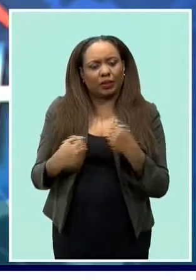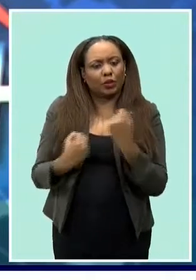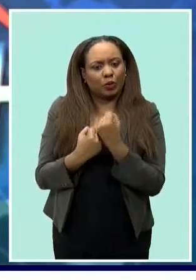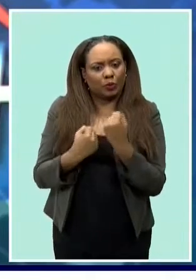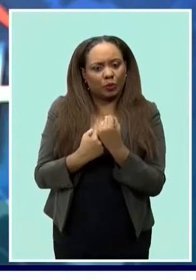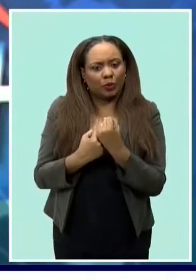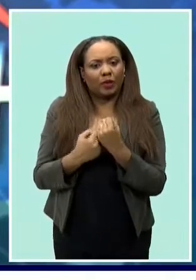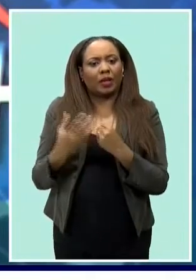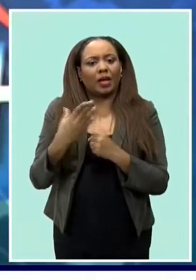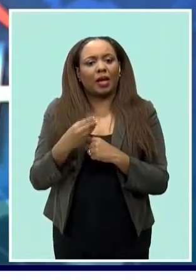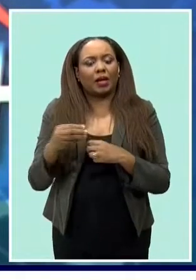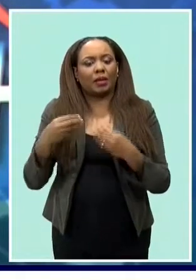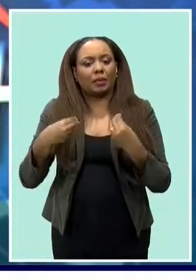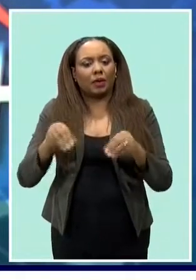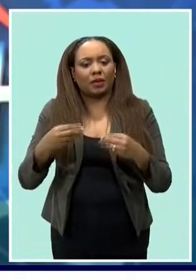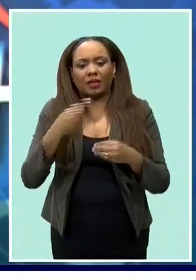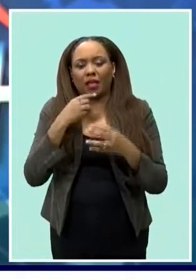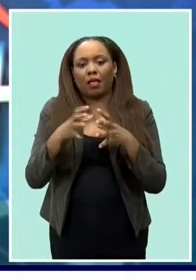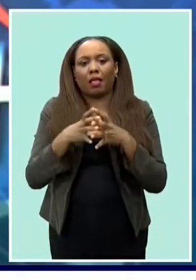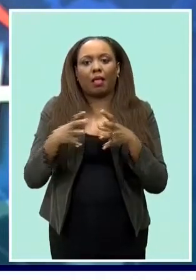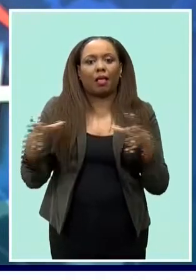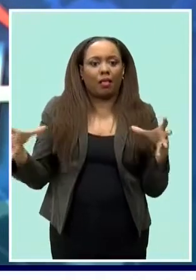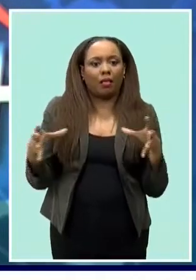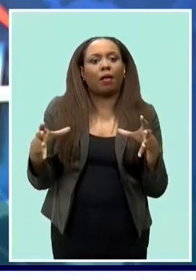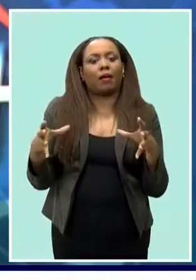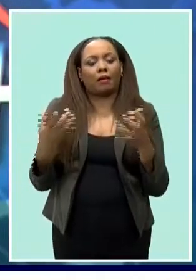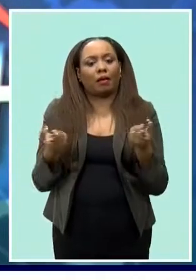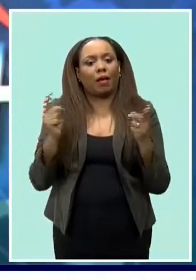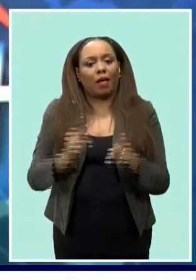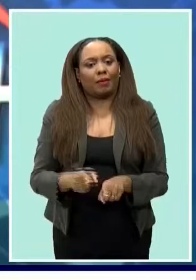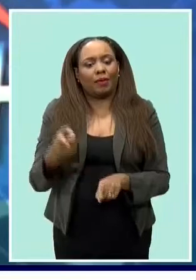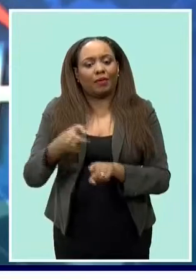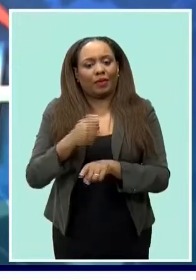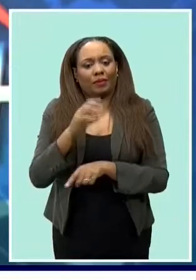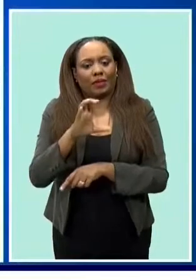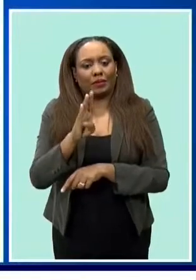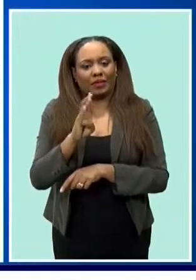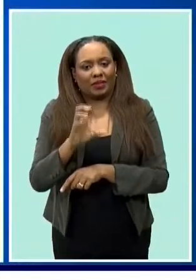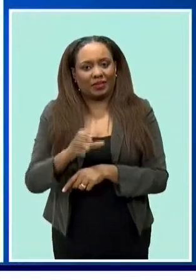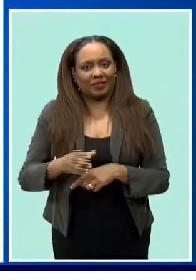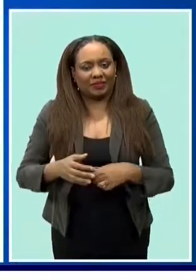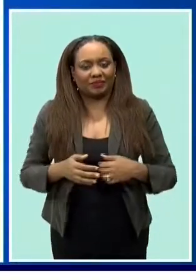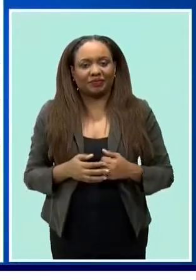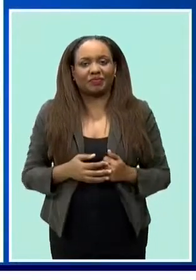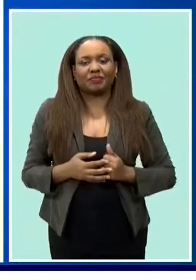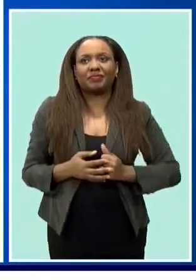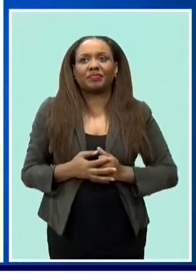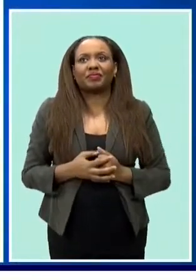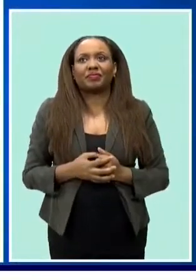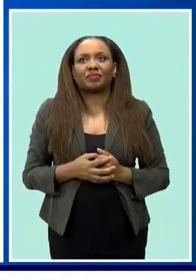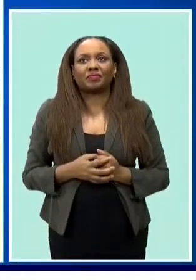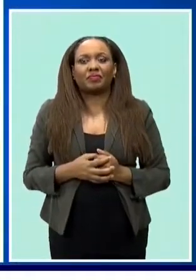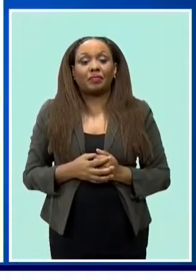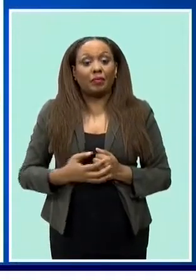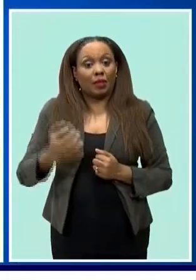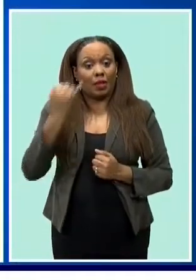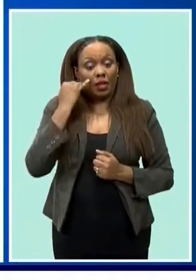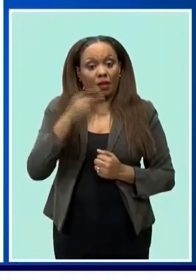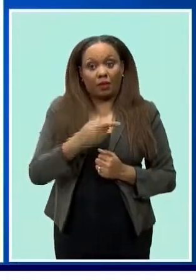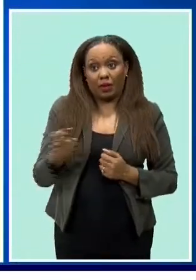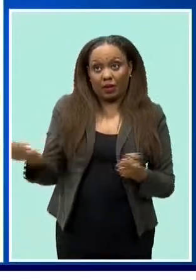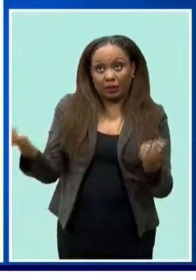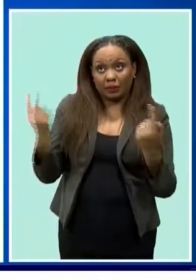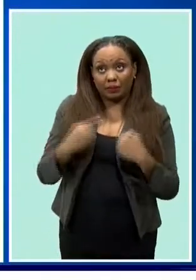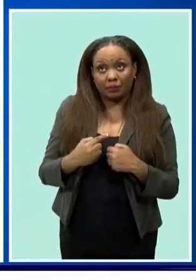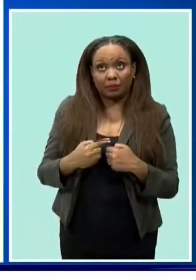specialist Alicia Hinkson says that much is in store from the CBC. Of course, if you're coming, feel free to book the